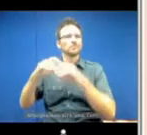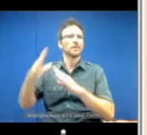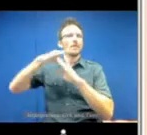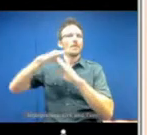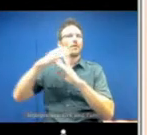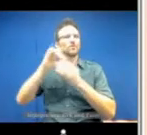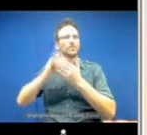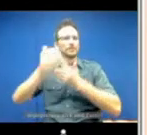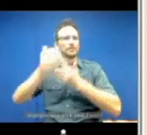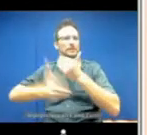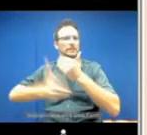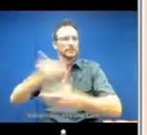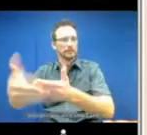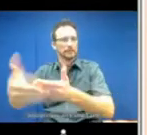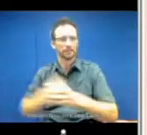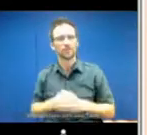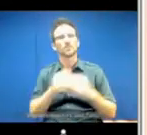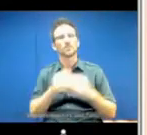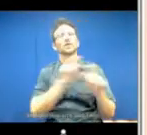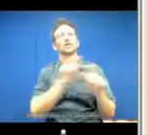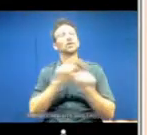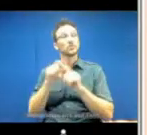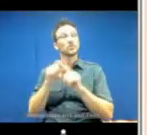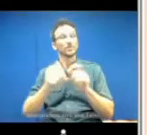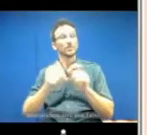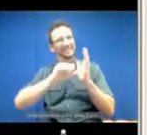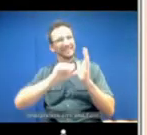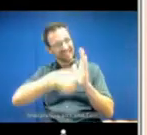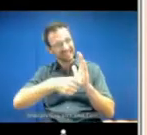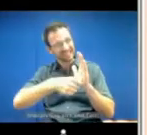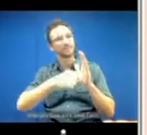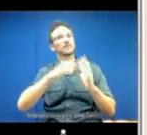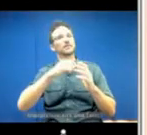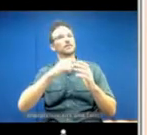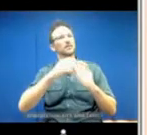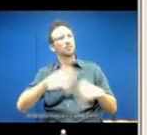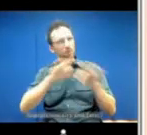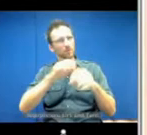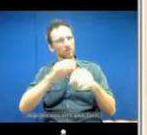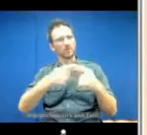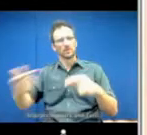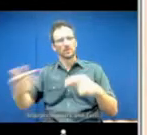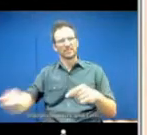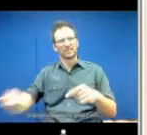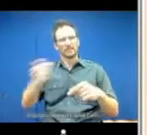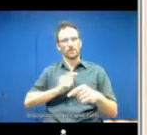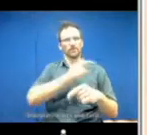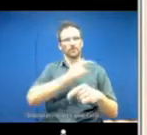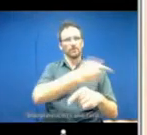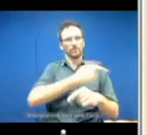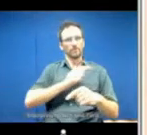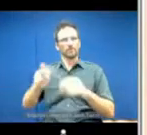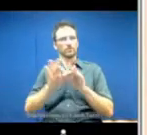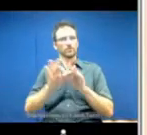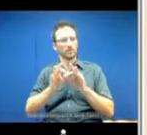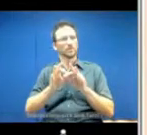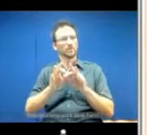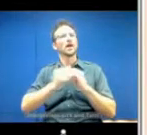And a reminder about consecutive interpreting and protocol and disclosures.